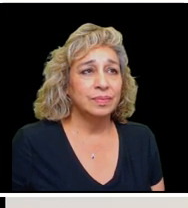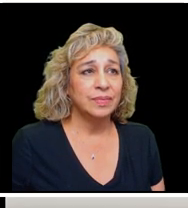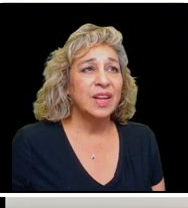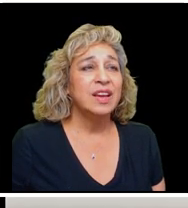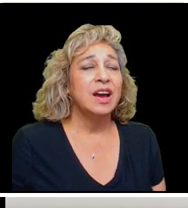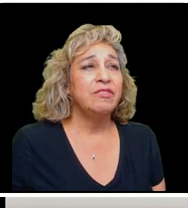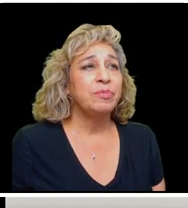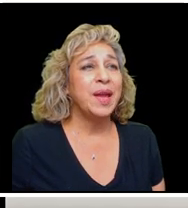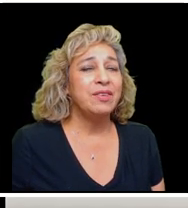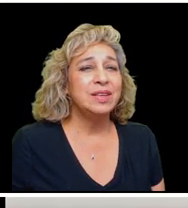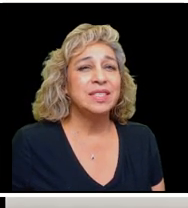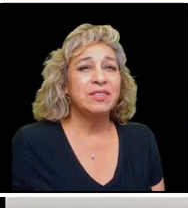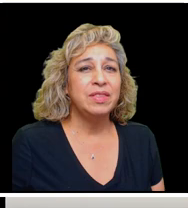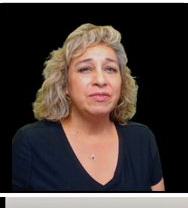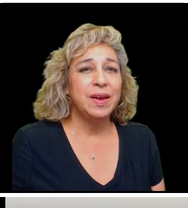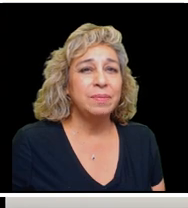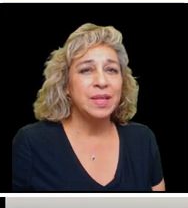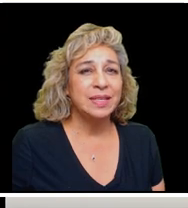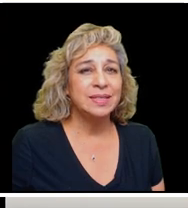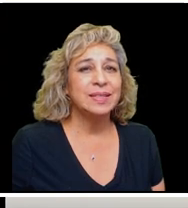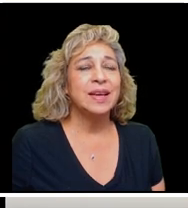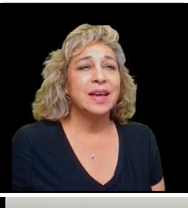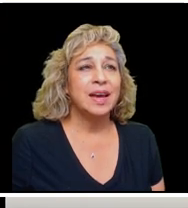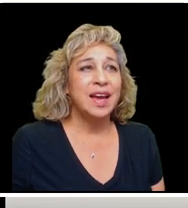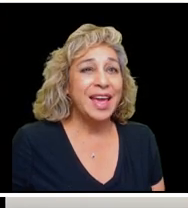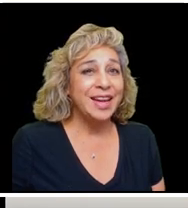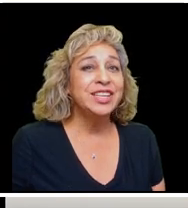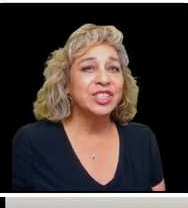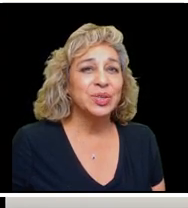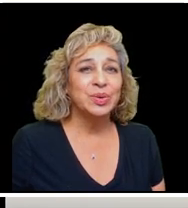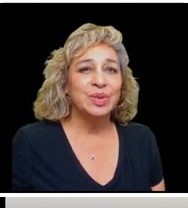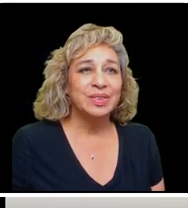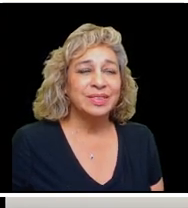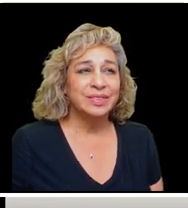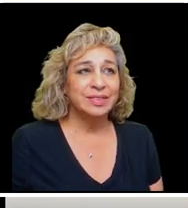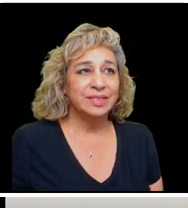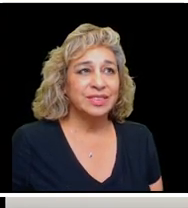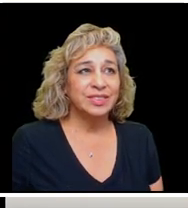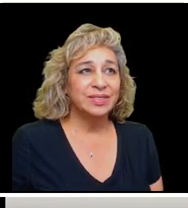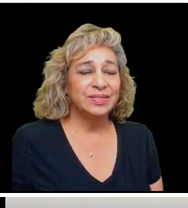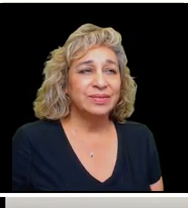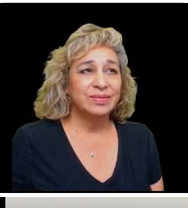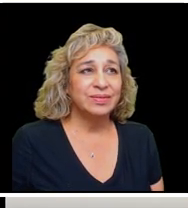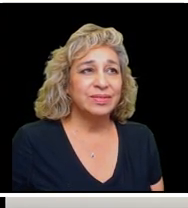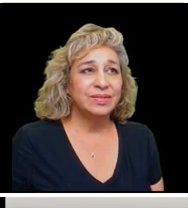of parents of the families at each school